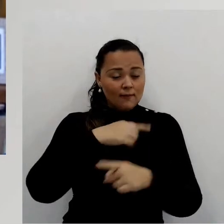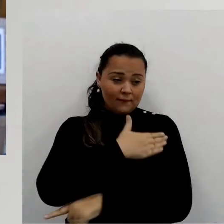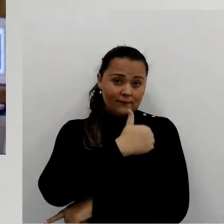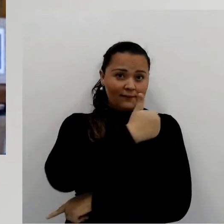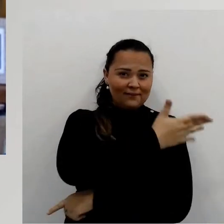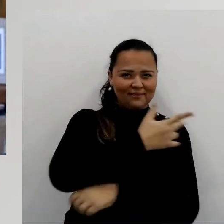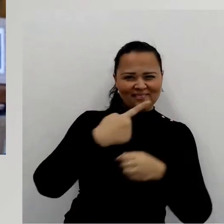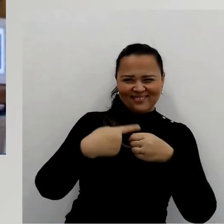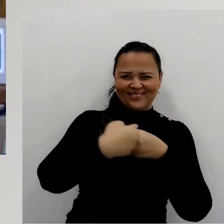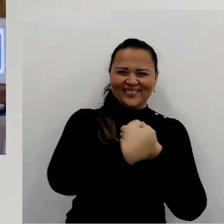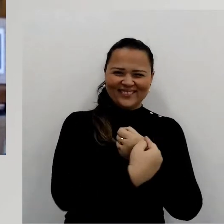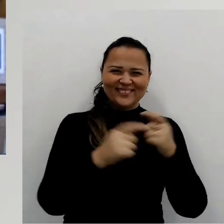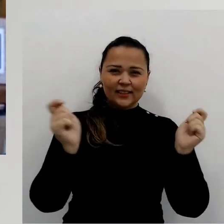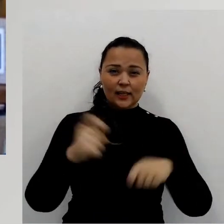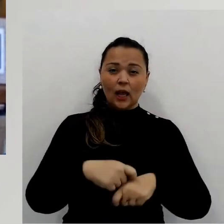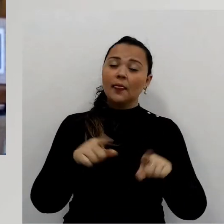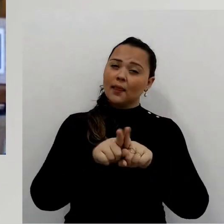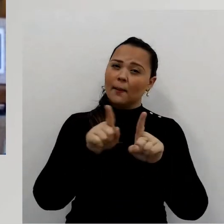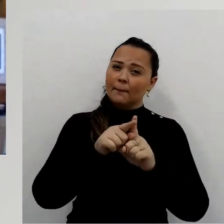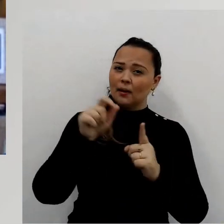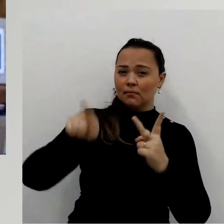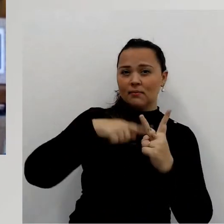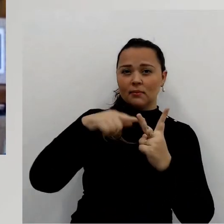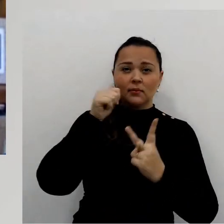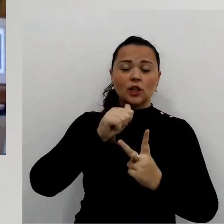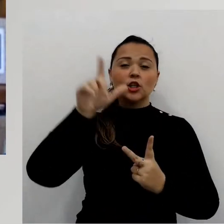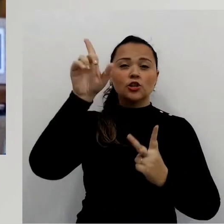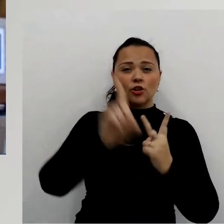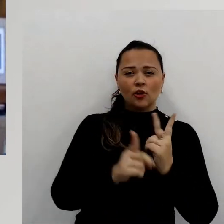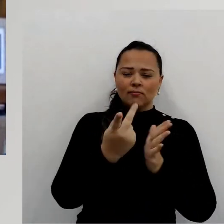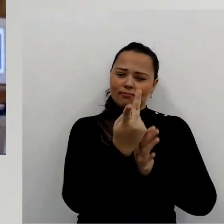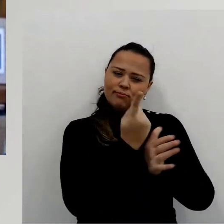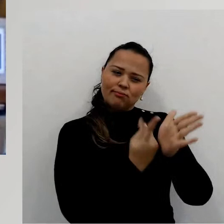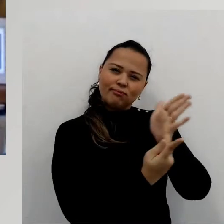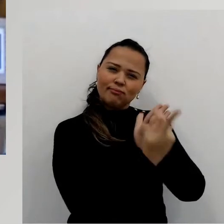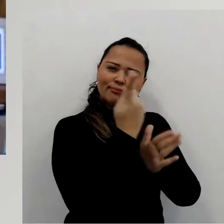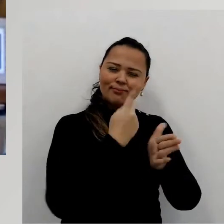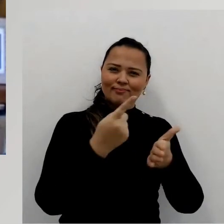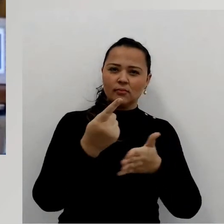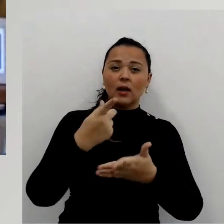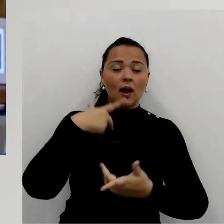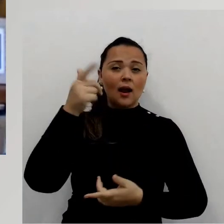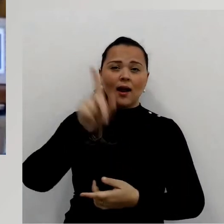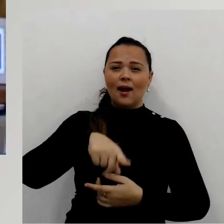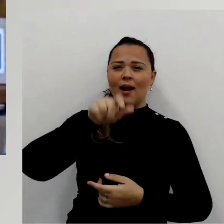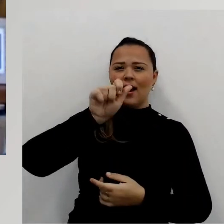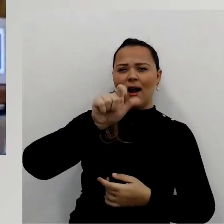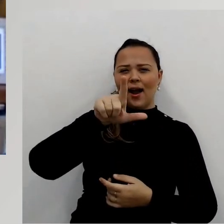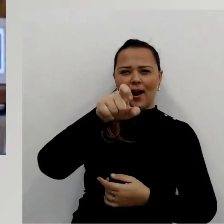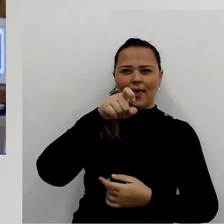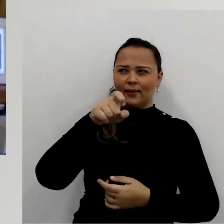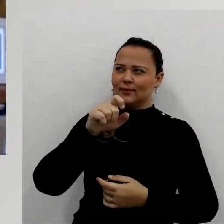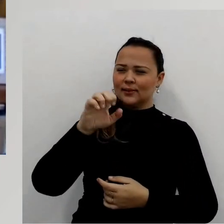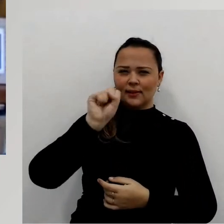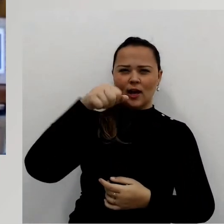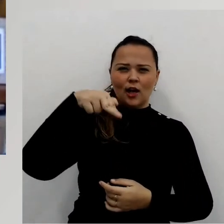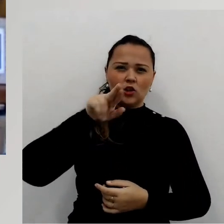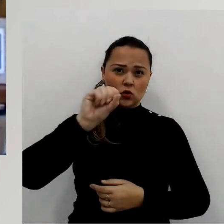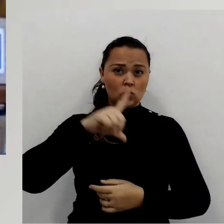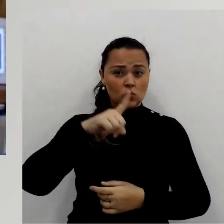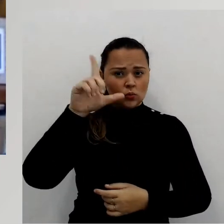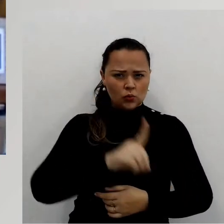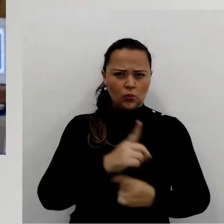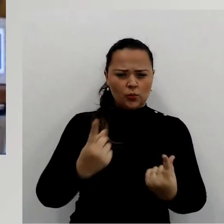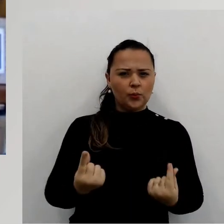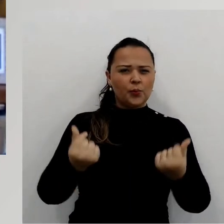Santo, and commercial director of Grafitusa printing house, Alex Santos, that is the